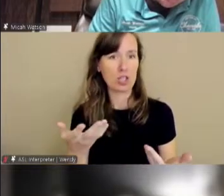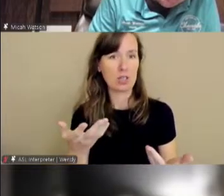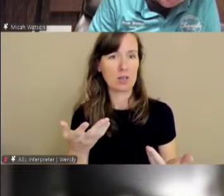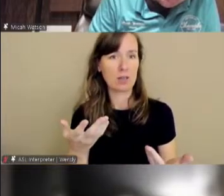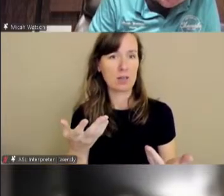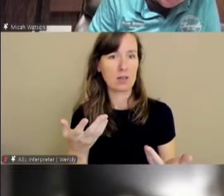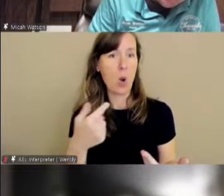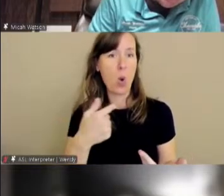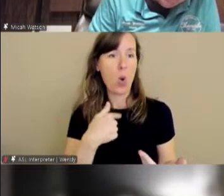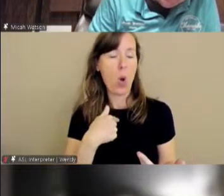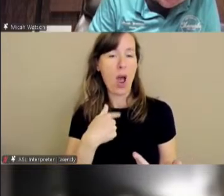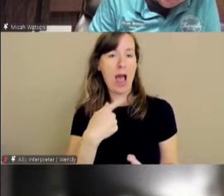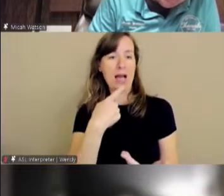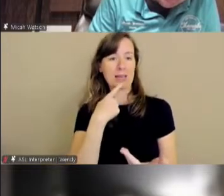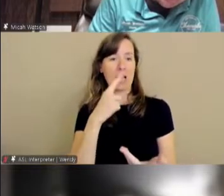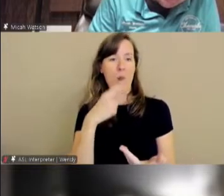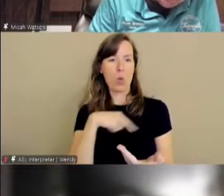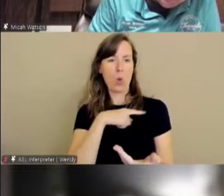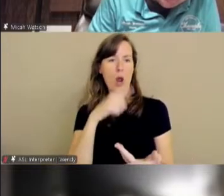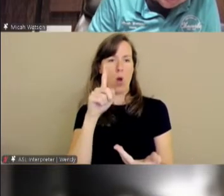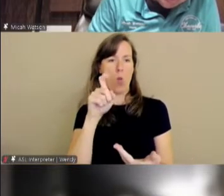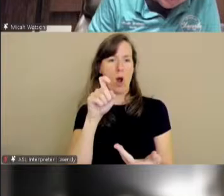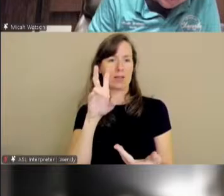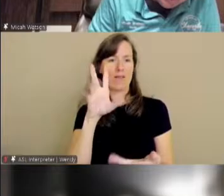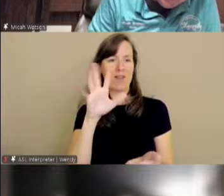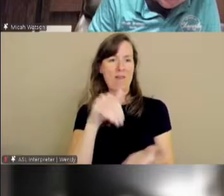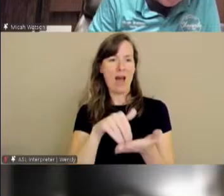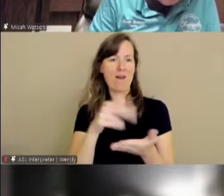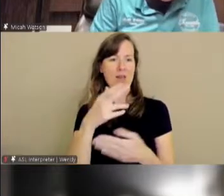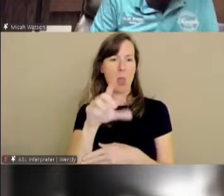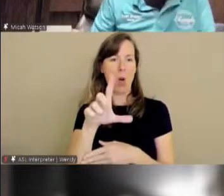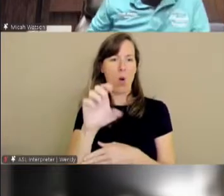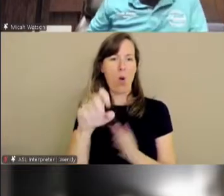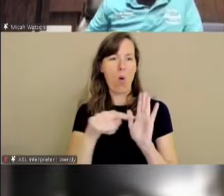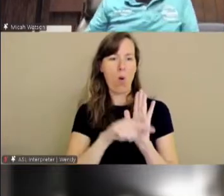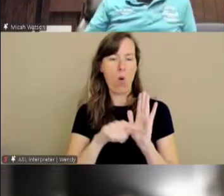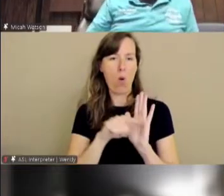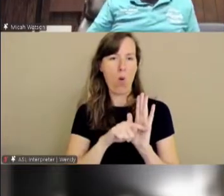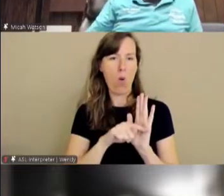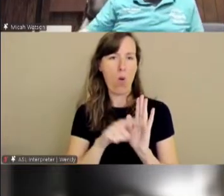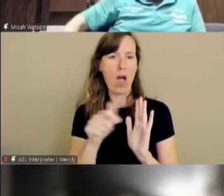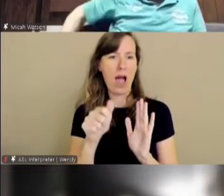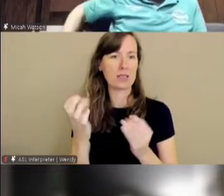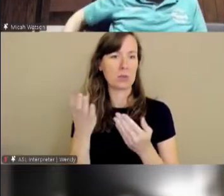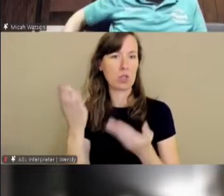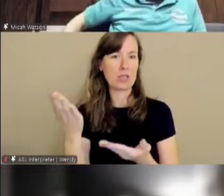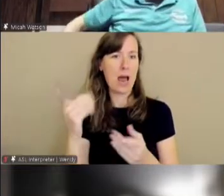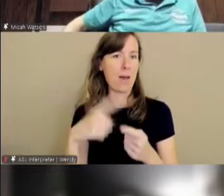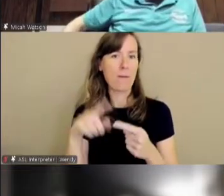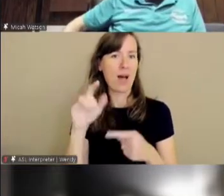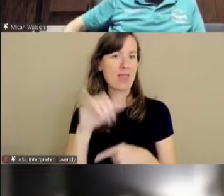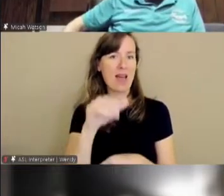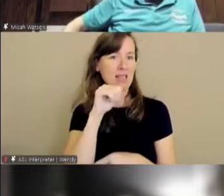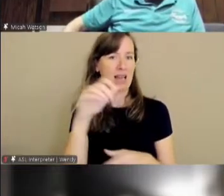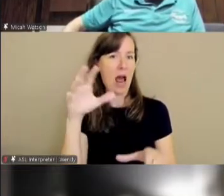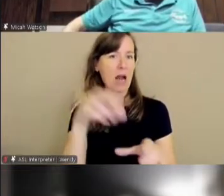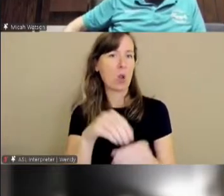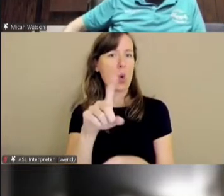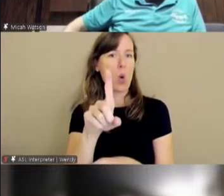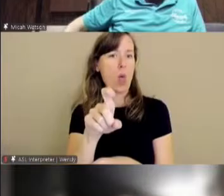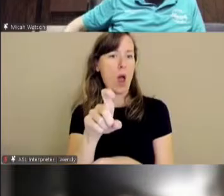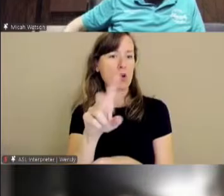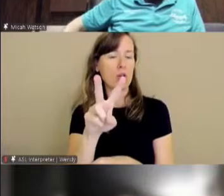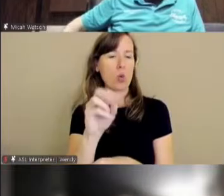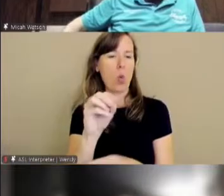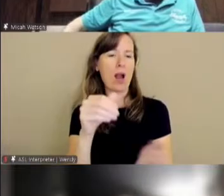were 175,000 in the hole with the budget as presented, but that did not include the